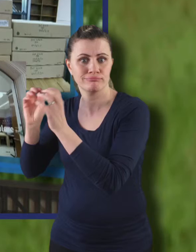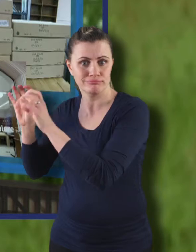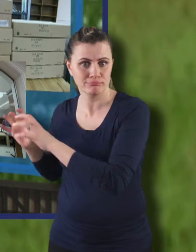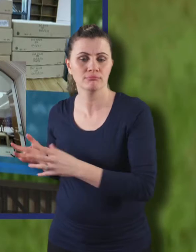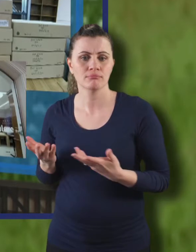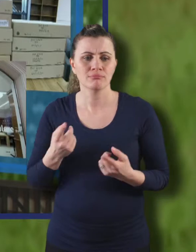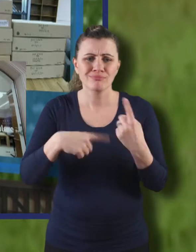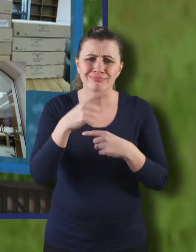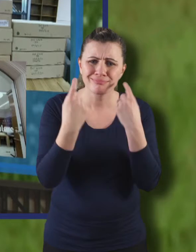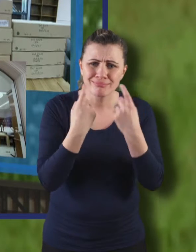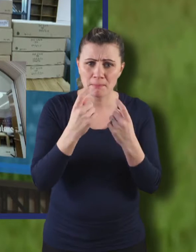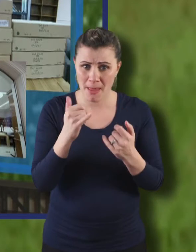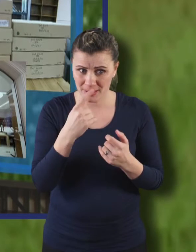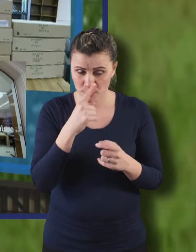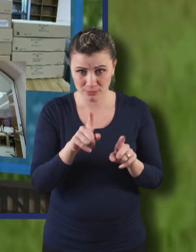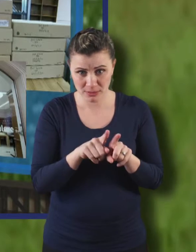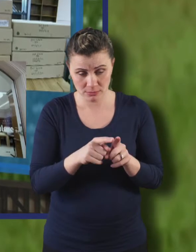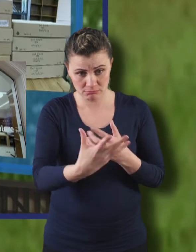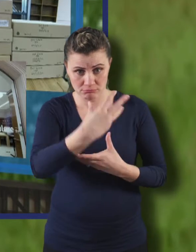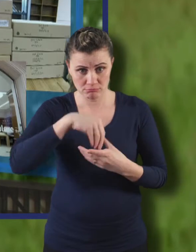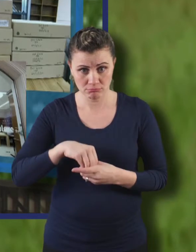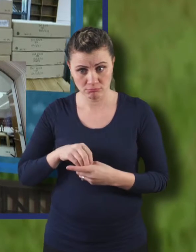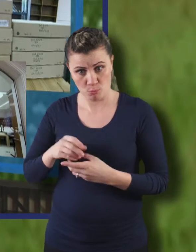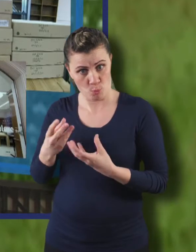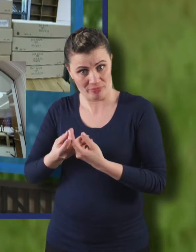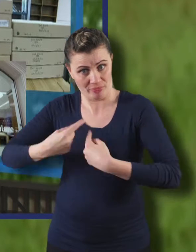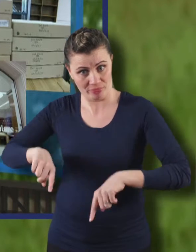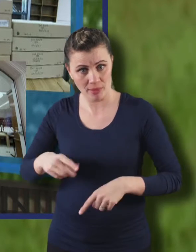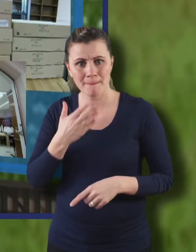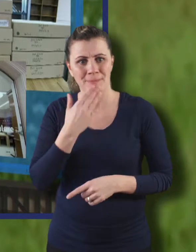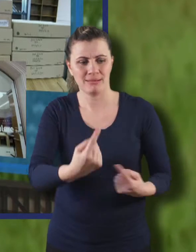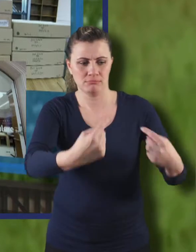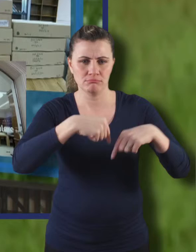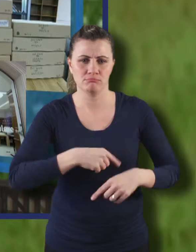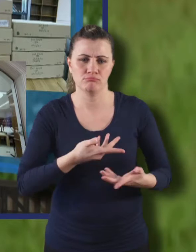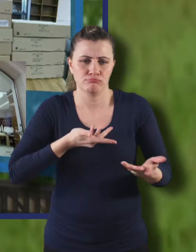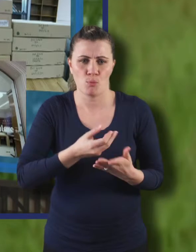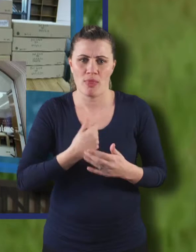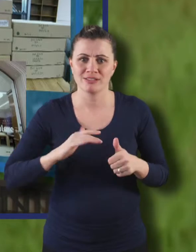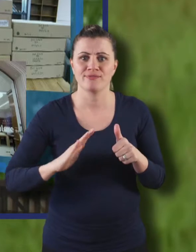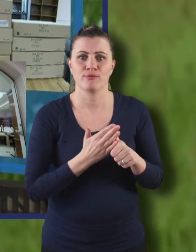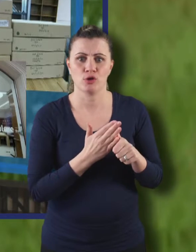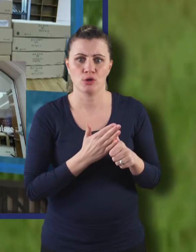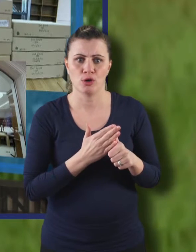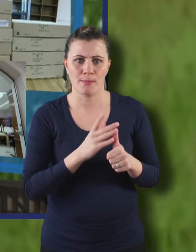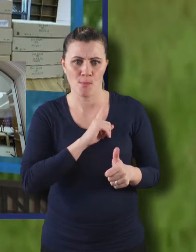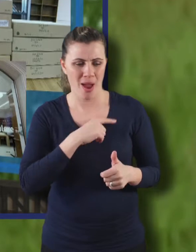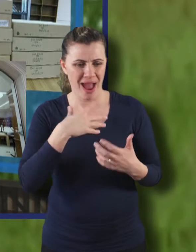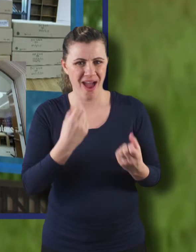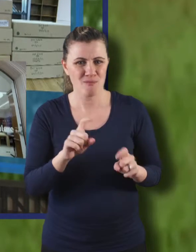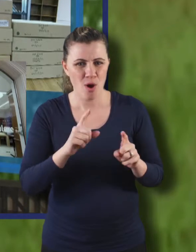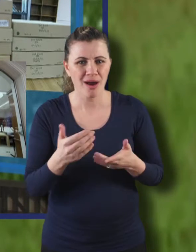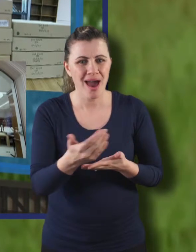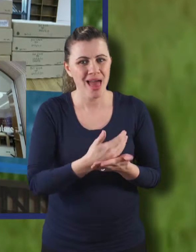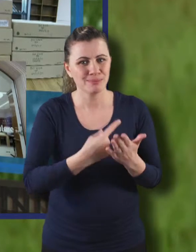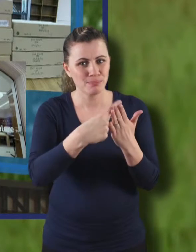archive with us, do come and speak to us first of all, because we have a collecting policy of anything to do with York and 10 miles surrounding. So it